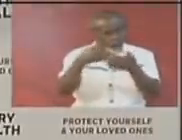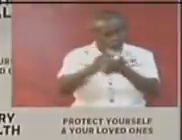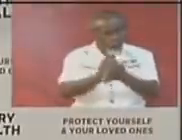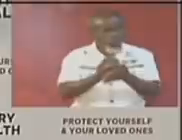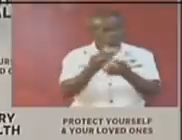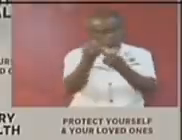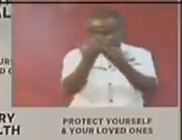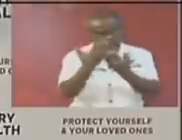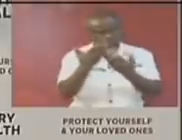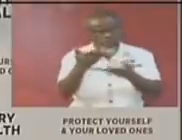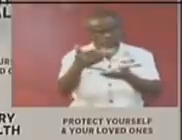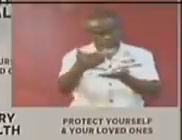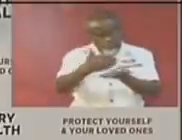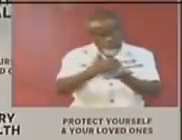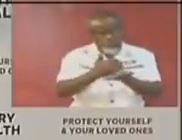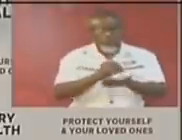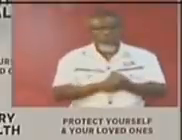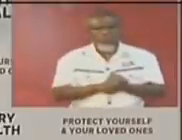please.